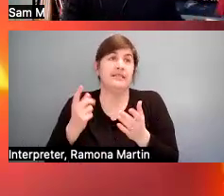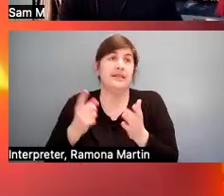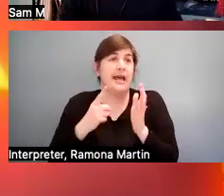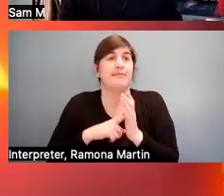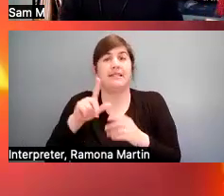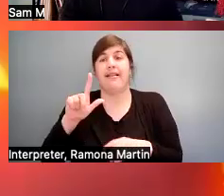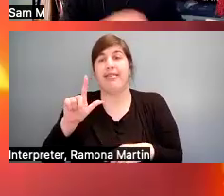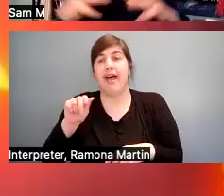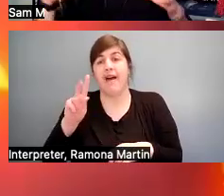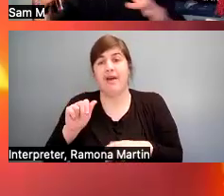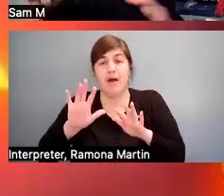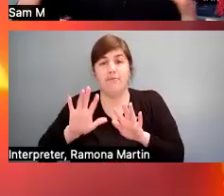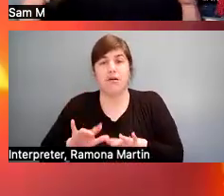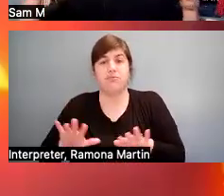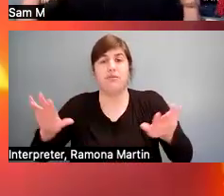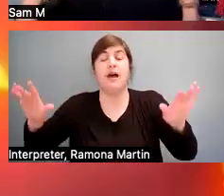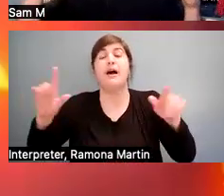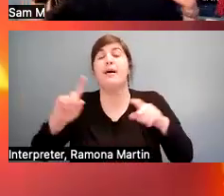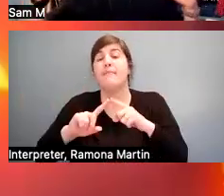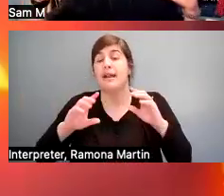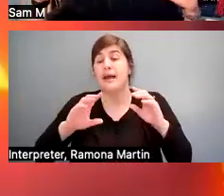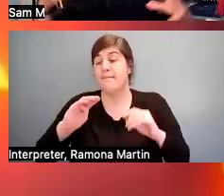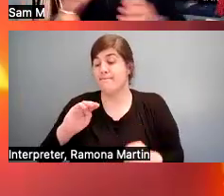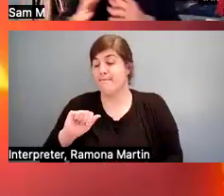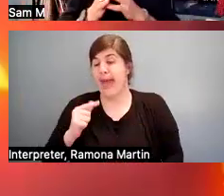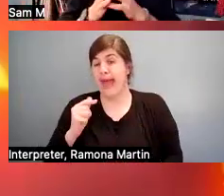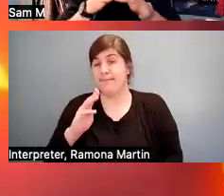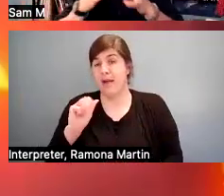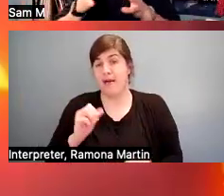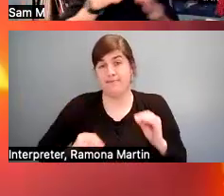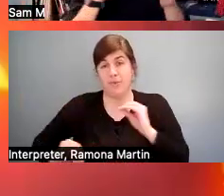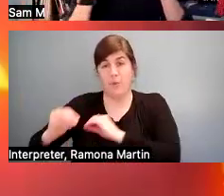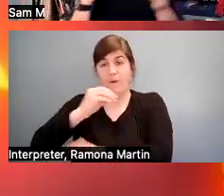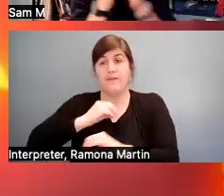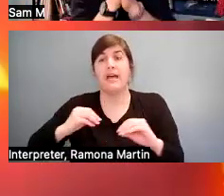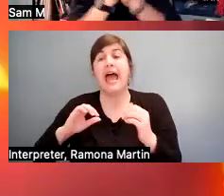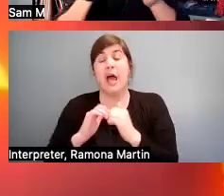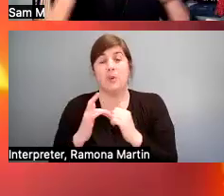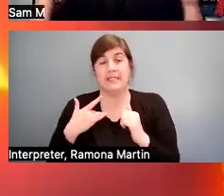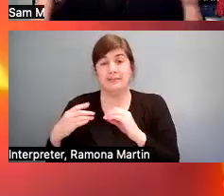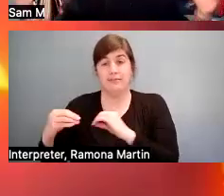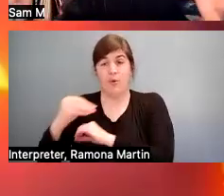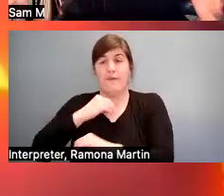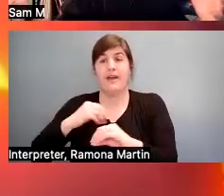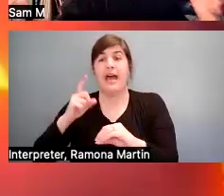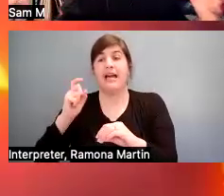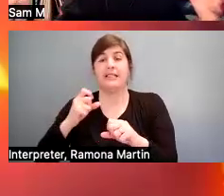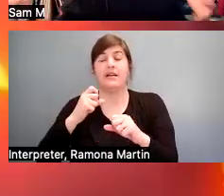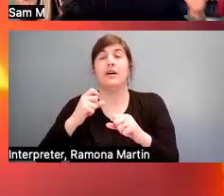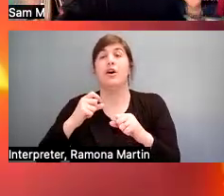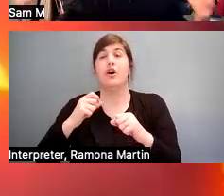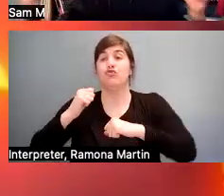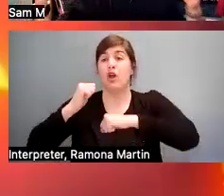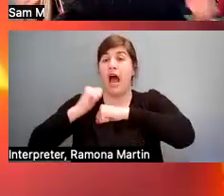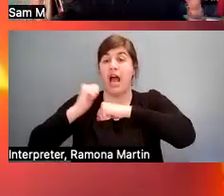But movement of magma in the earth means the way magma moves is it has to break the rock around it.